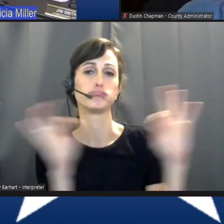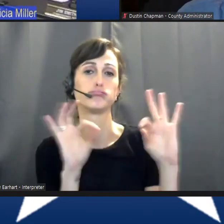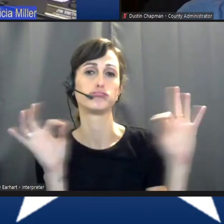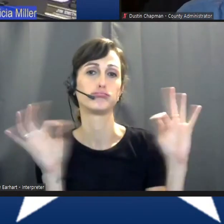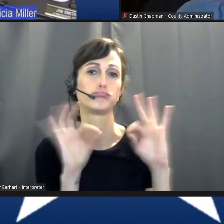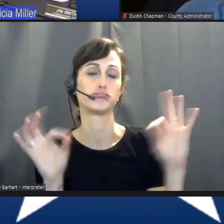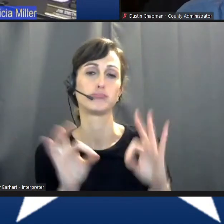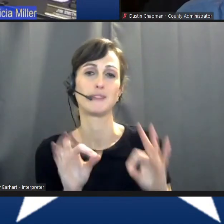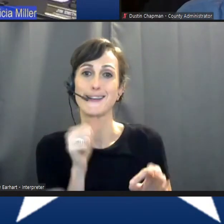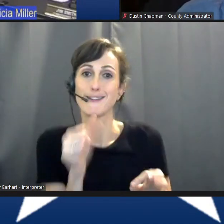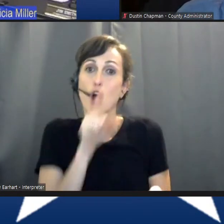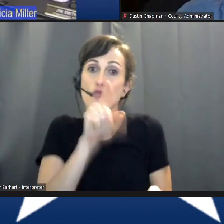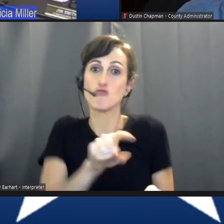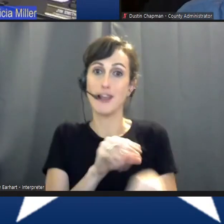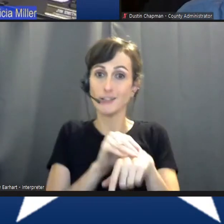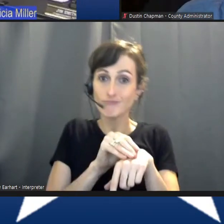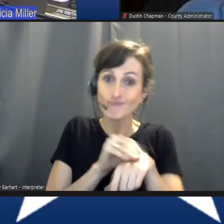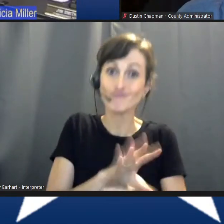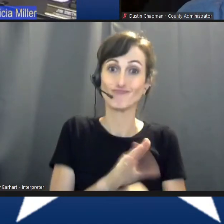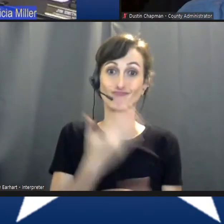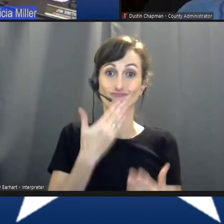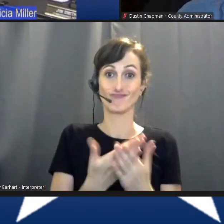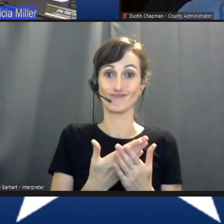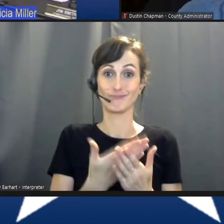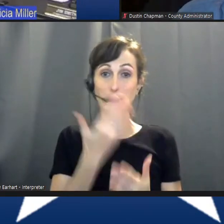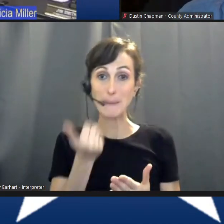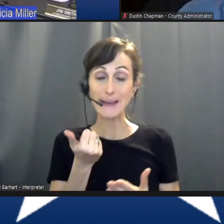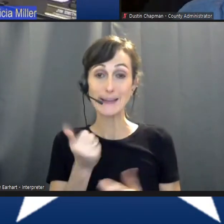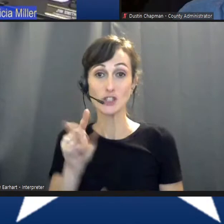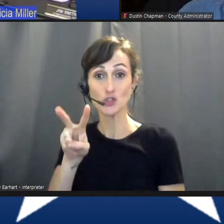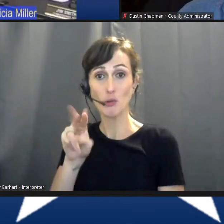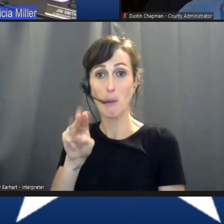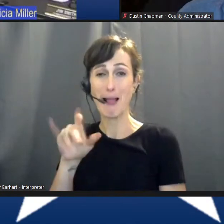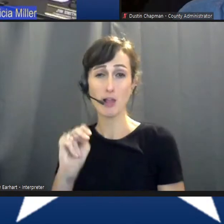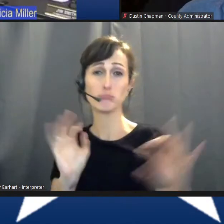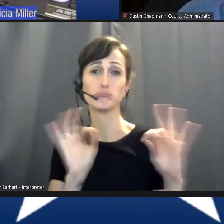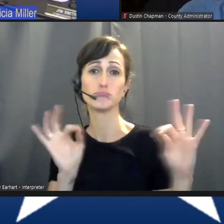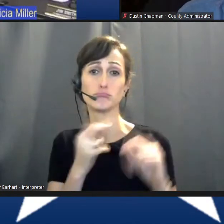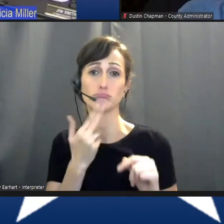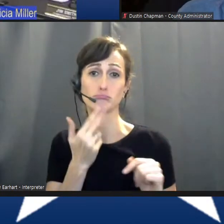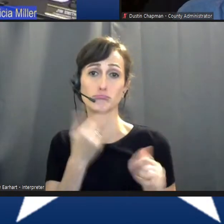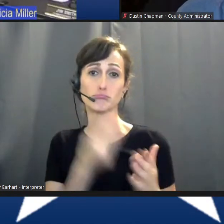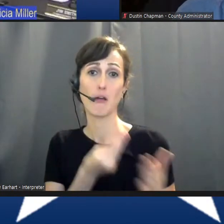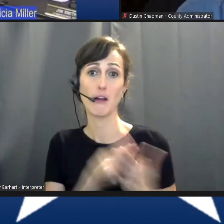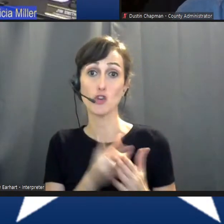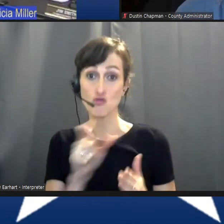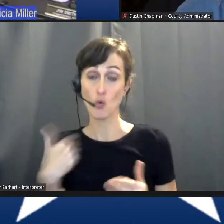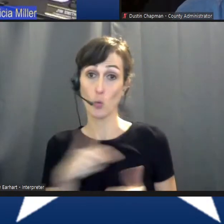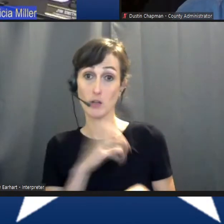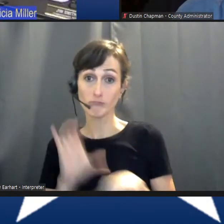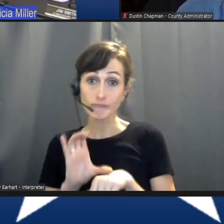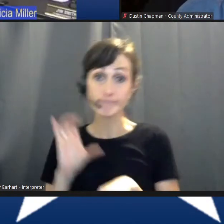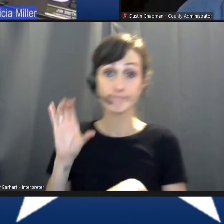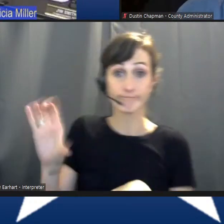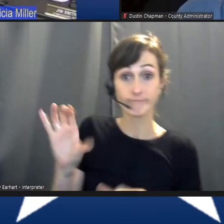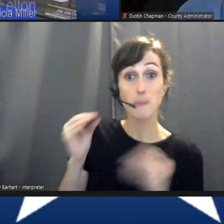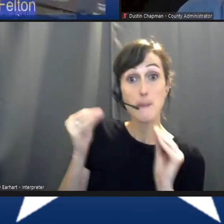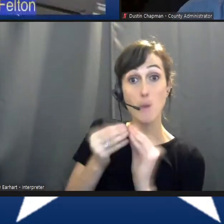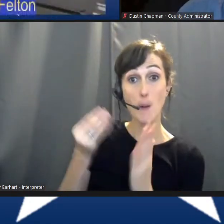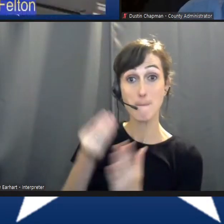maybe looking at that and saying, maybe we should allocate a little bit more for these type of projects? This